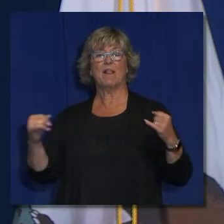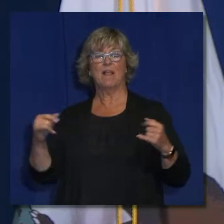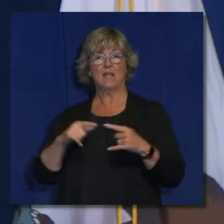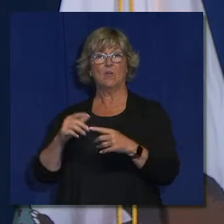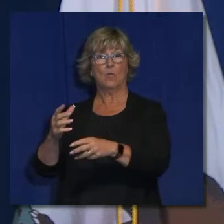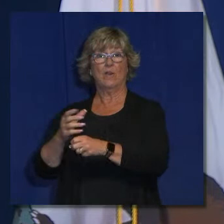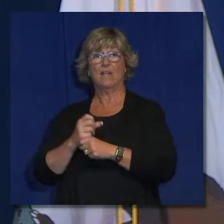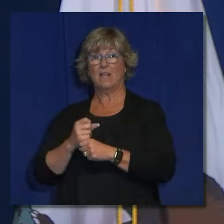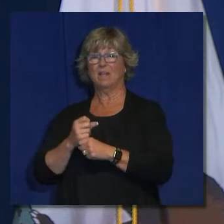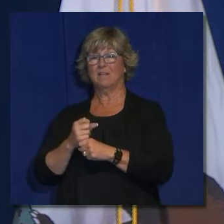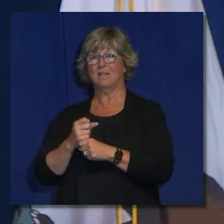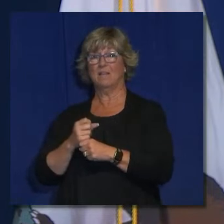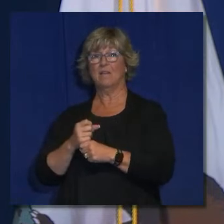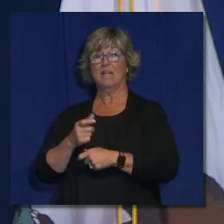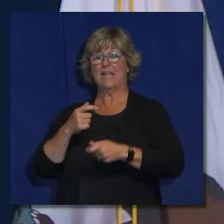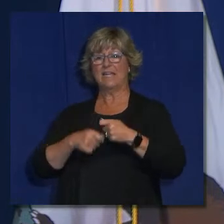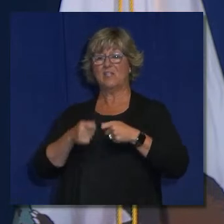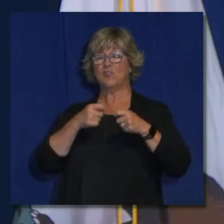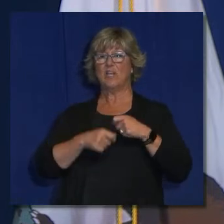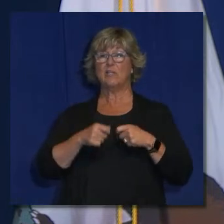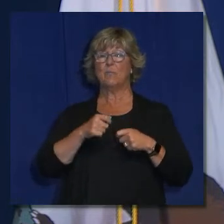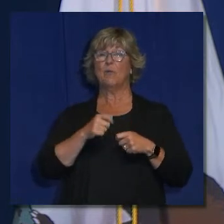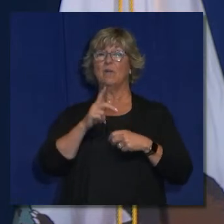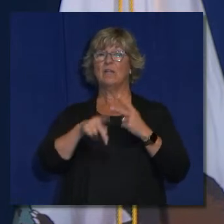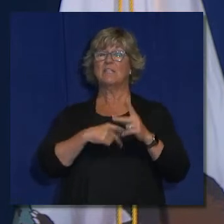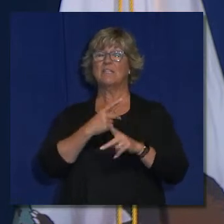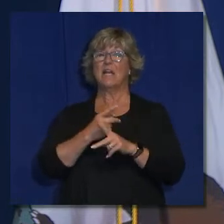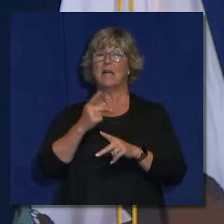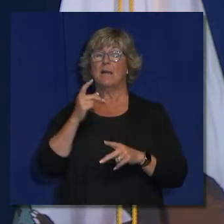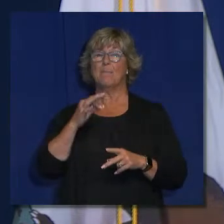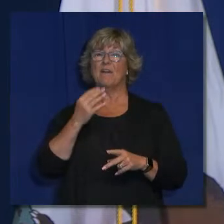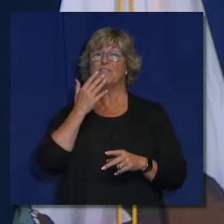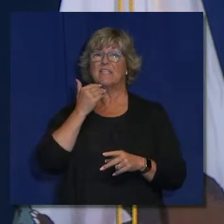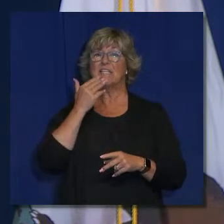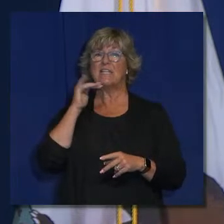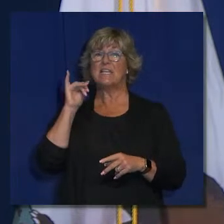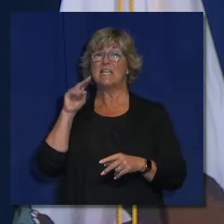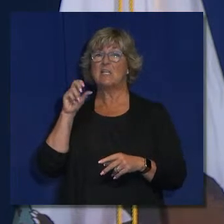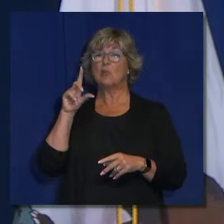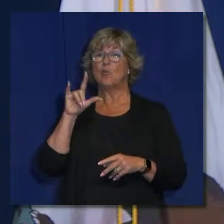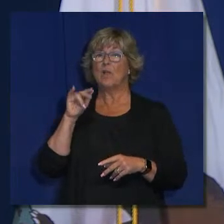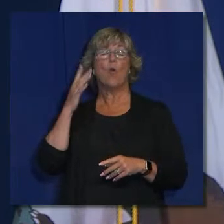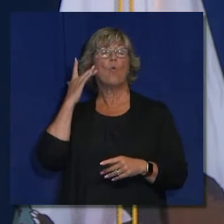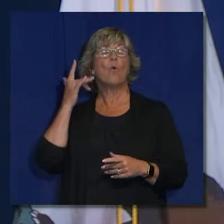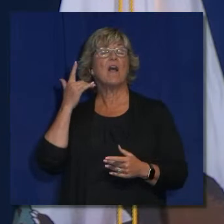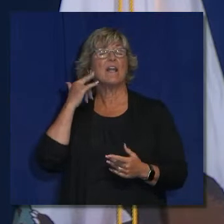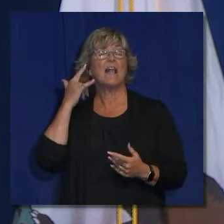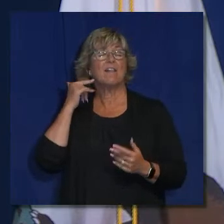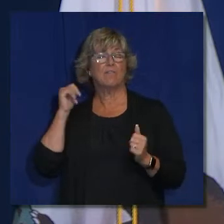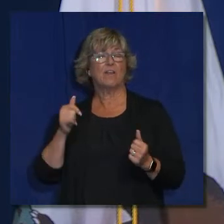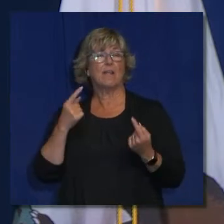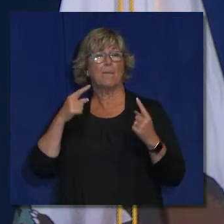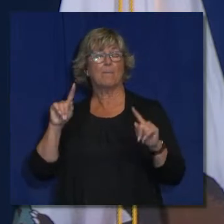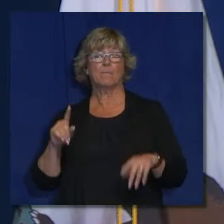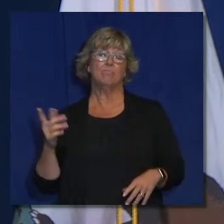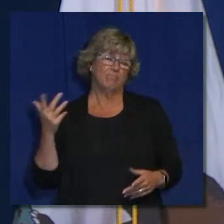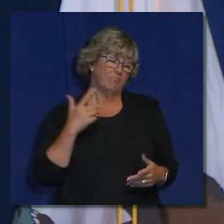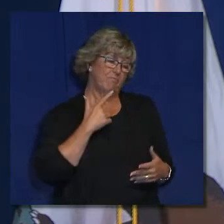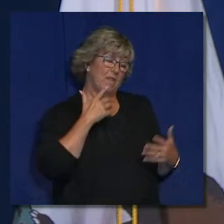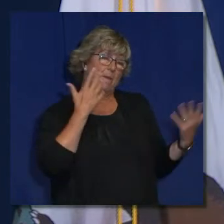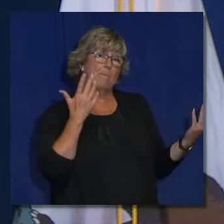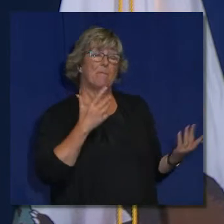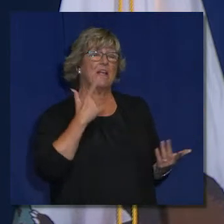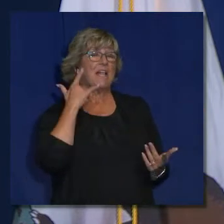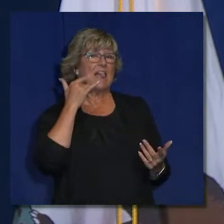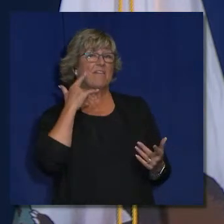and get an interchangeable insulin onto the market, and why do you think California can pull this off? because California has market